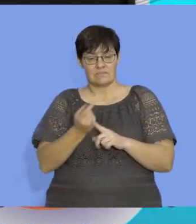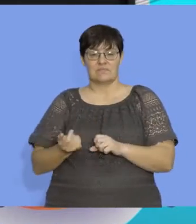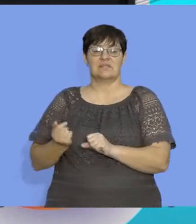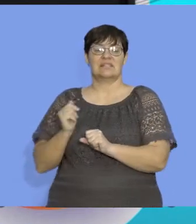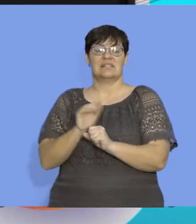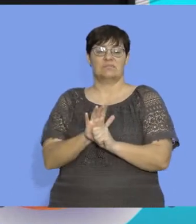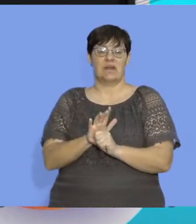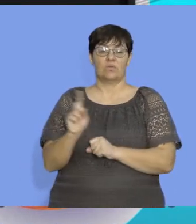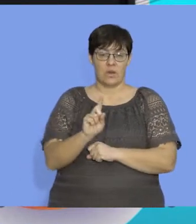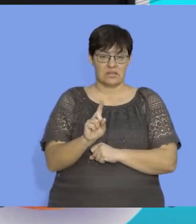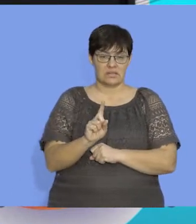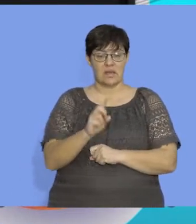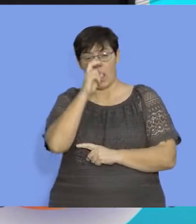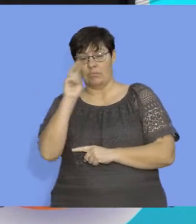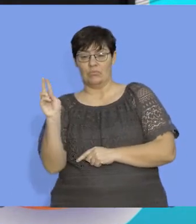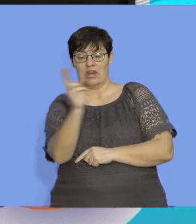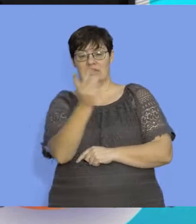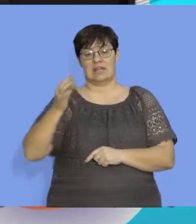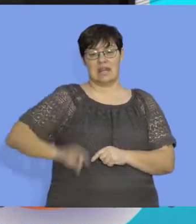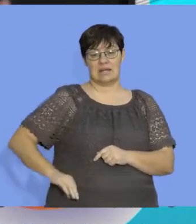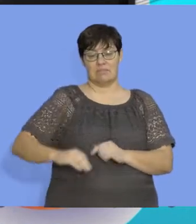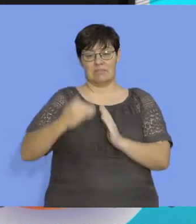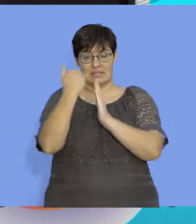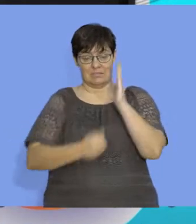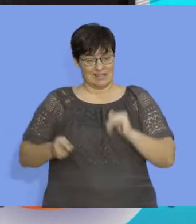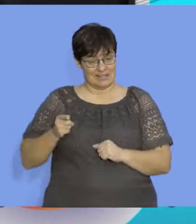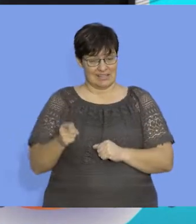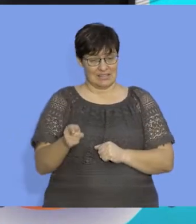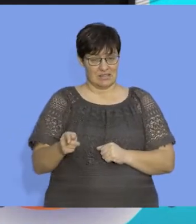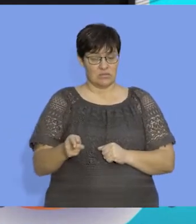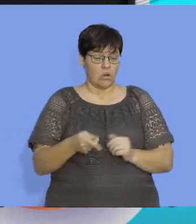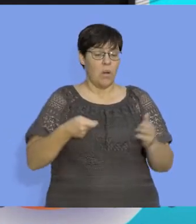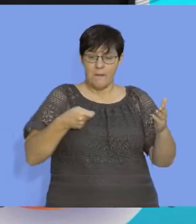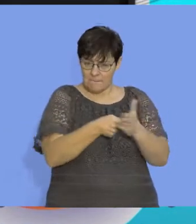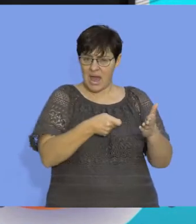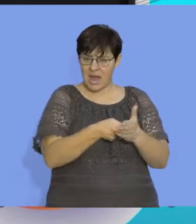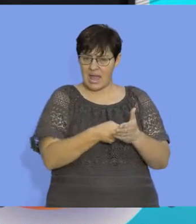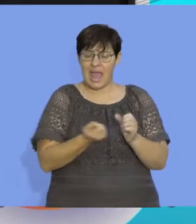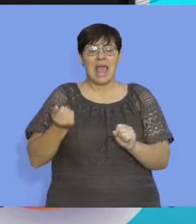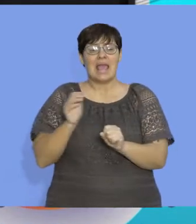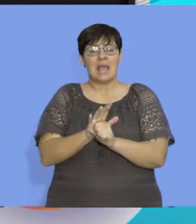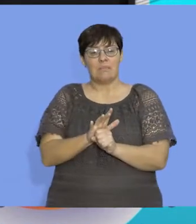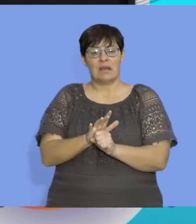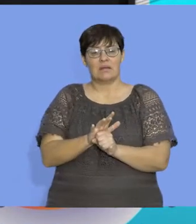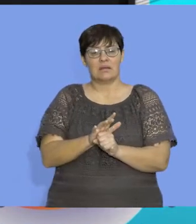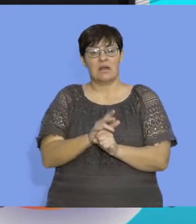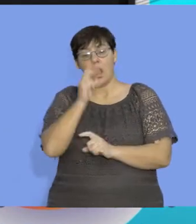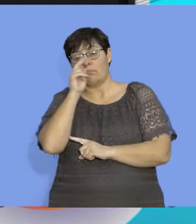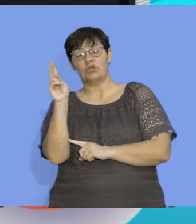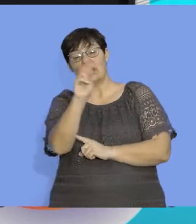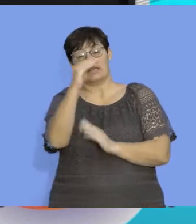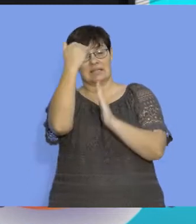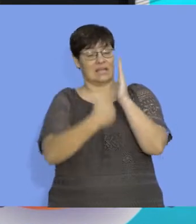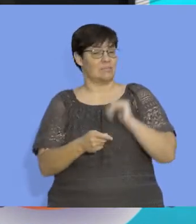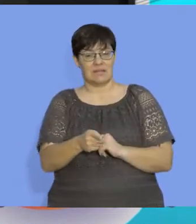my projected income statement. So yes, the purchase of the asset doesn't impact on my projected income statement.